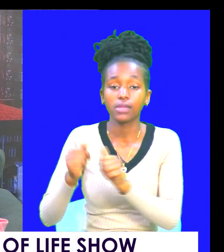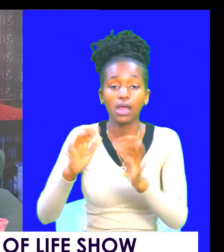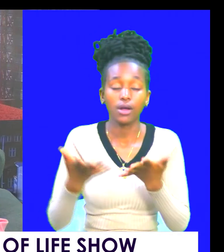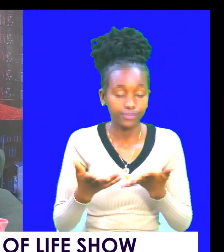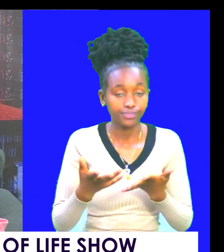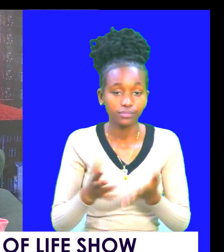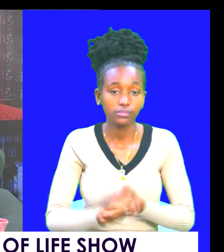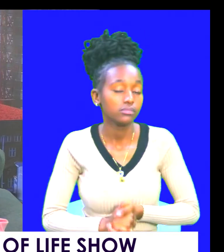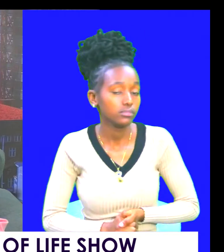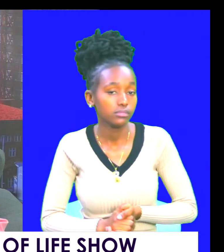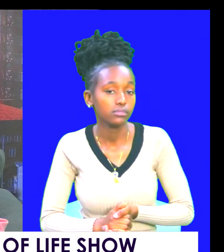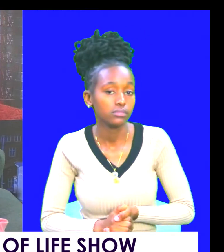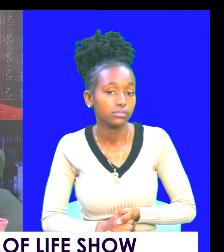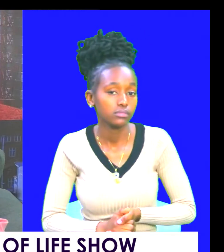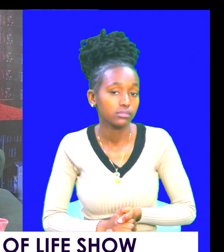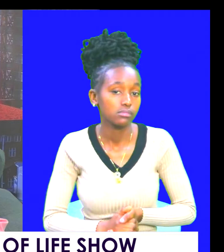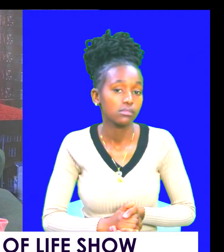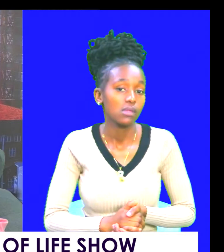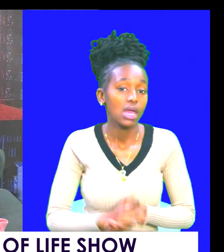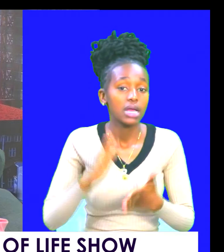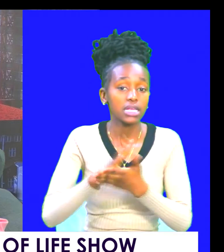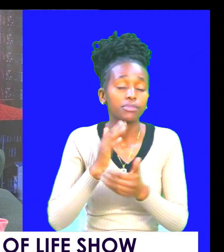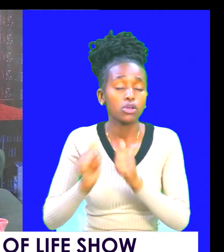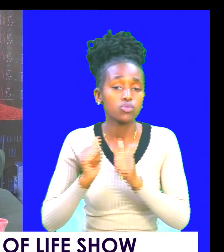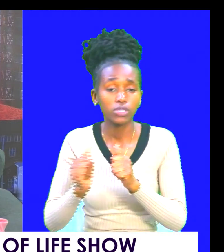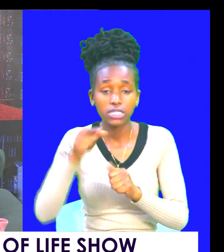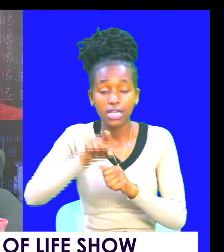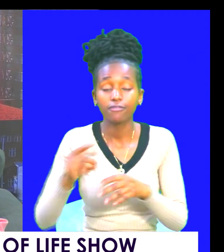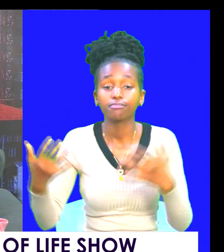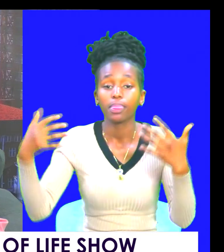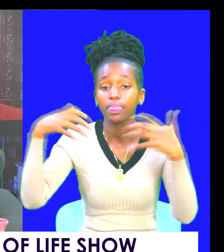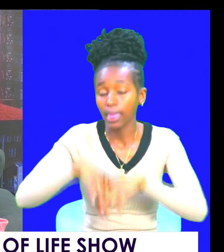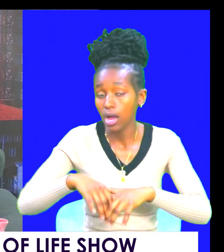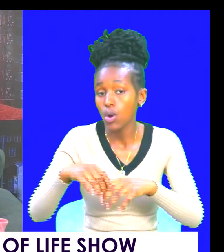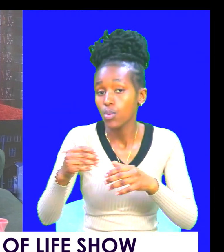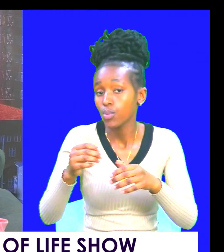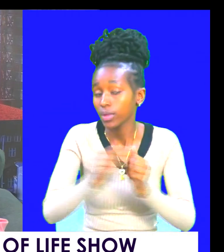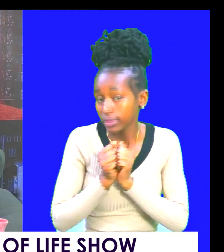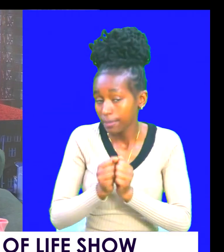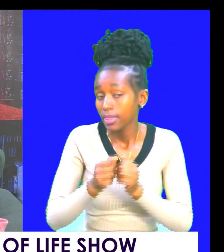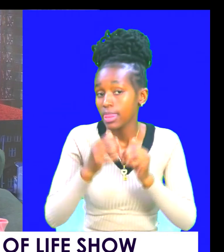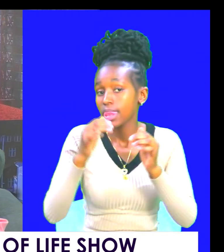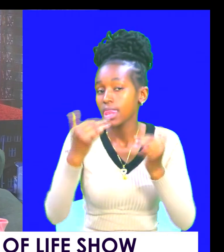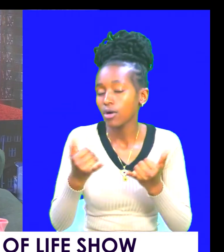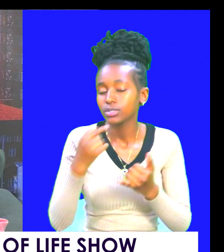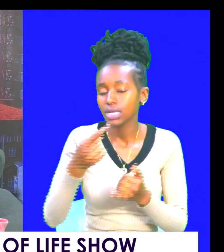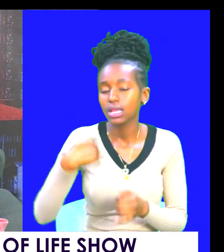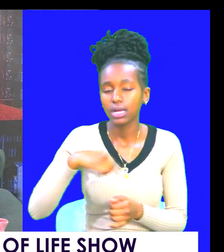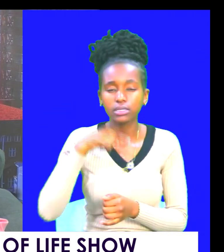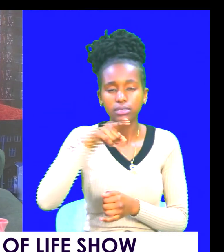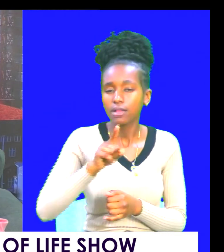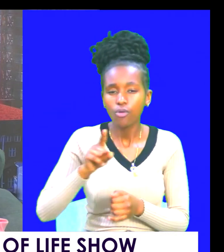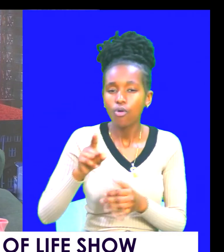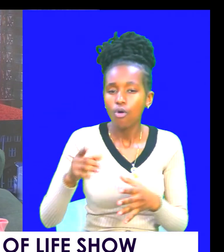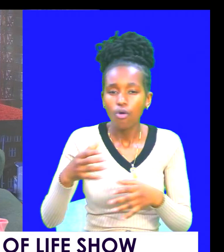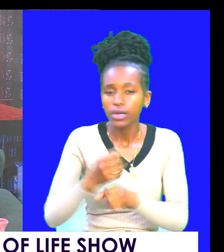Identity can be what you are affiliated with. What is your association? What is